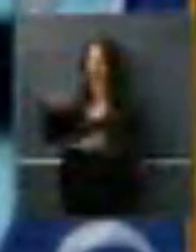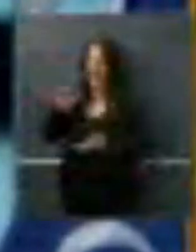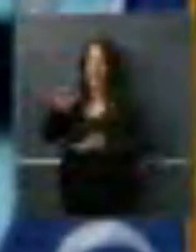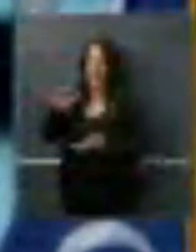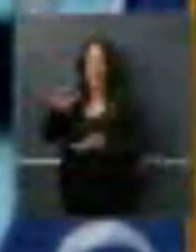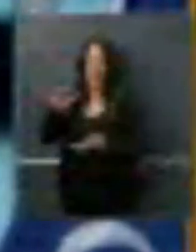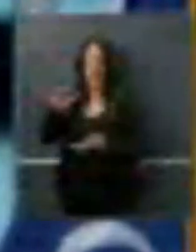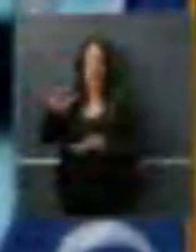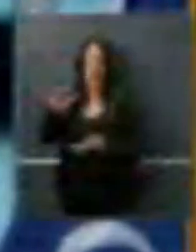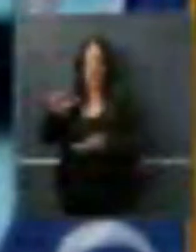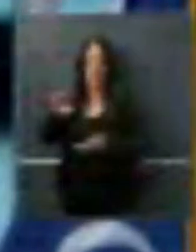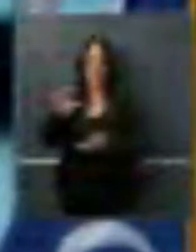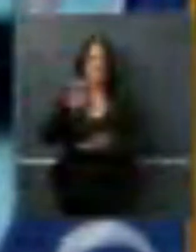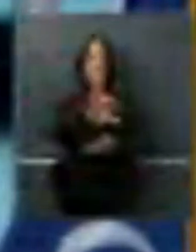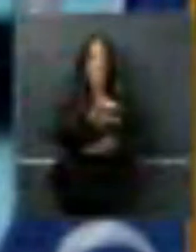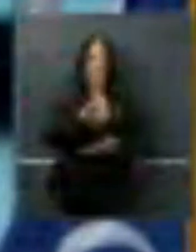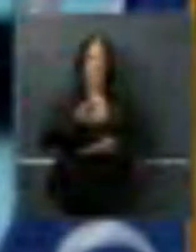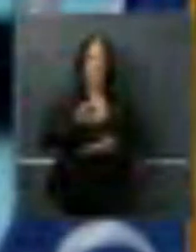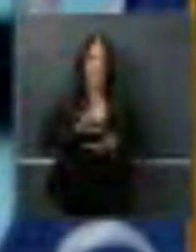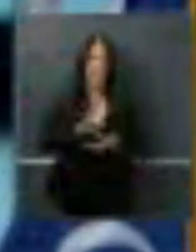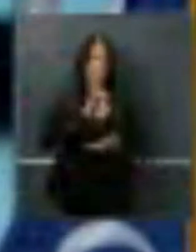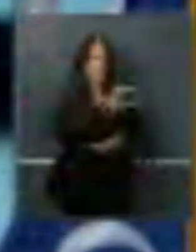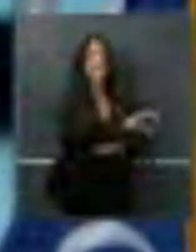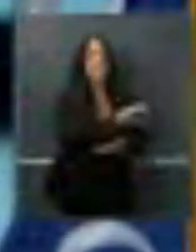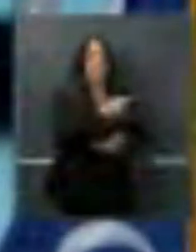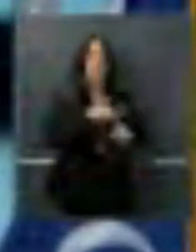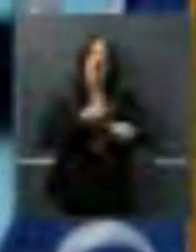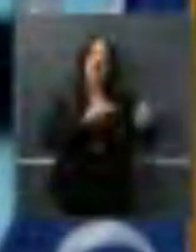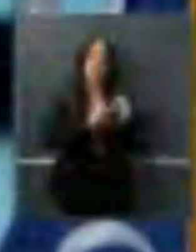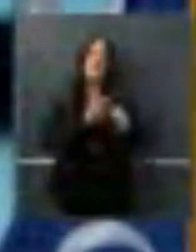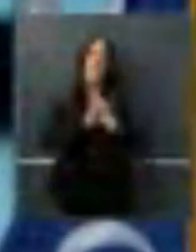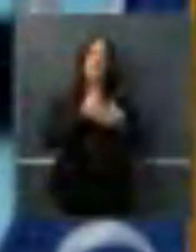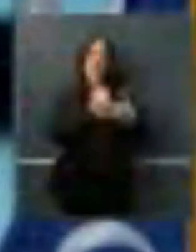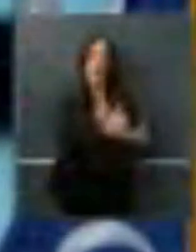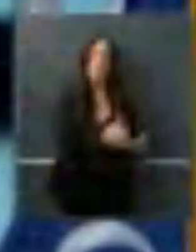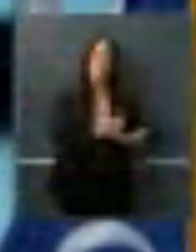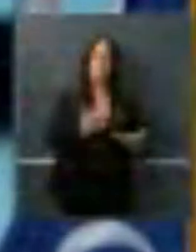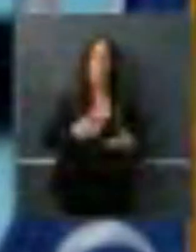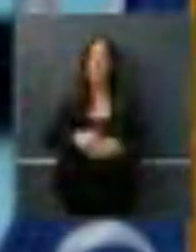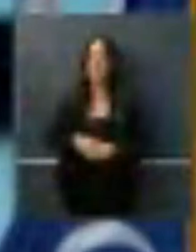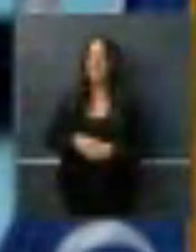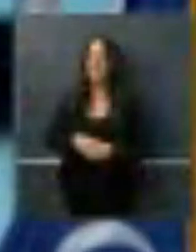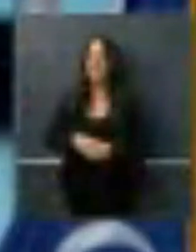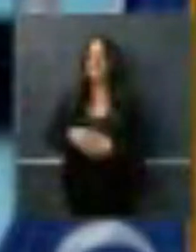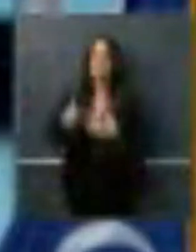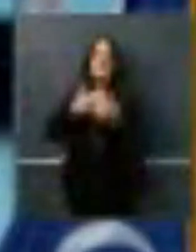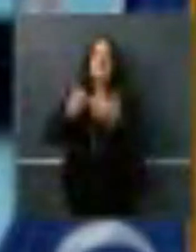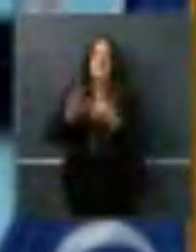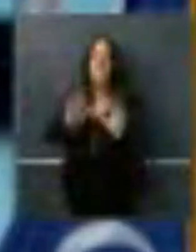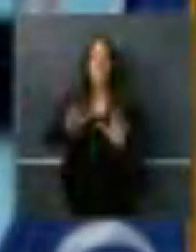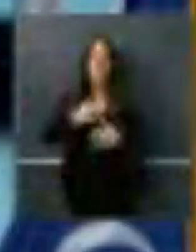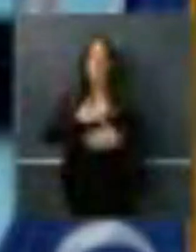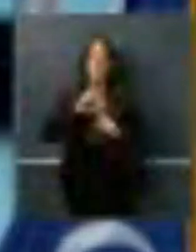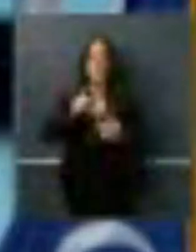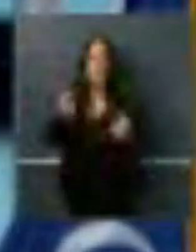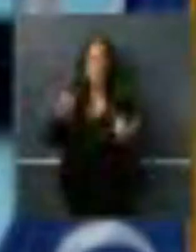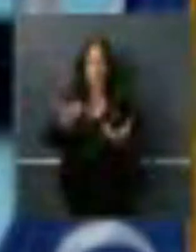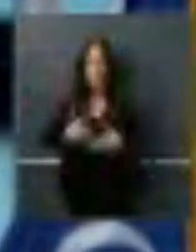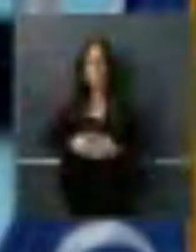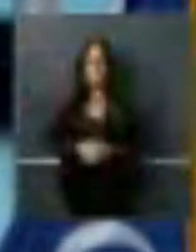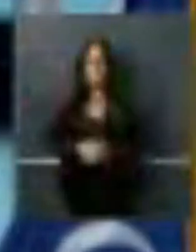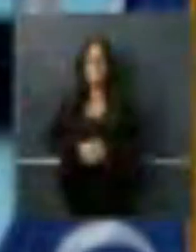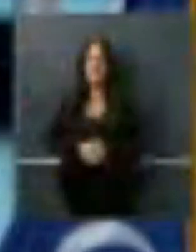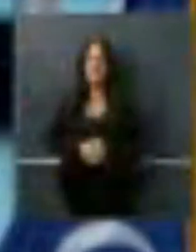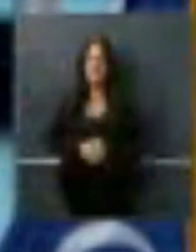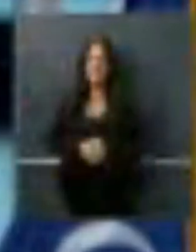but neither here nor there. Look, my reaction is this. On behalf of tens of thousands of men and women